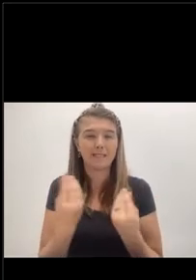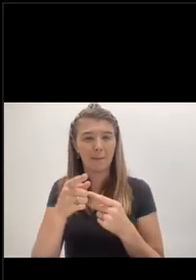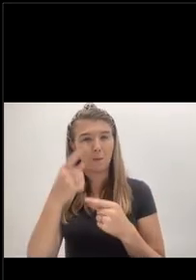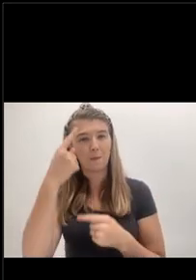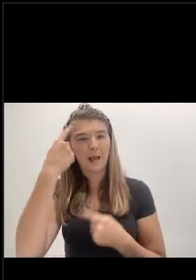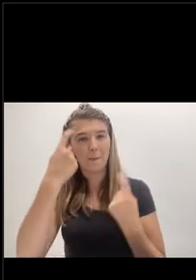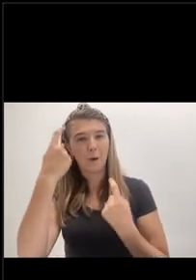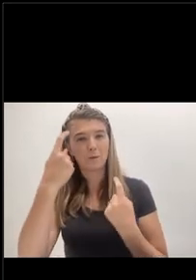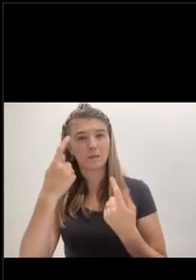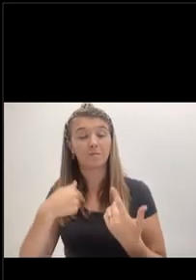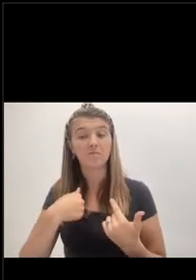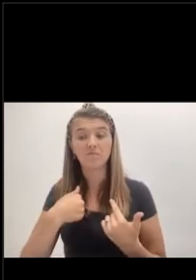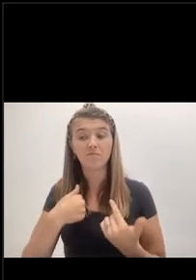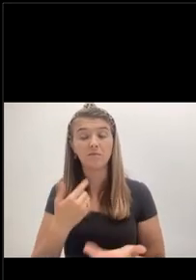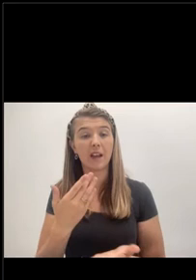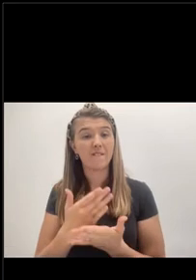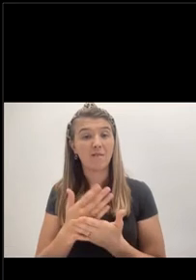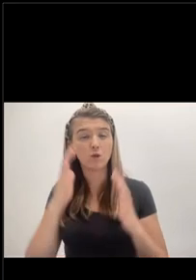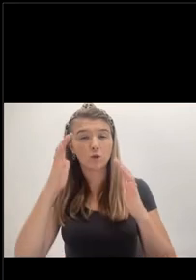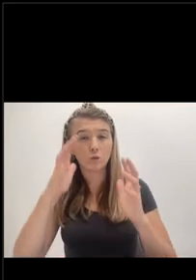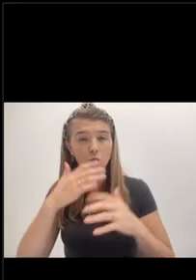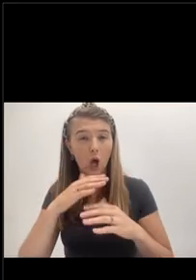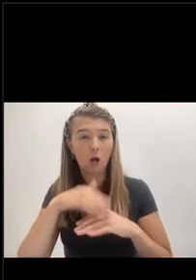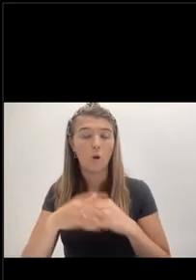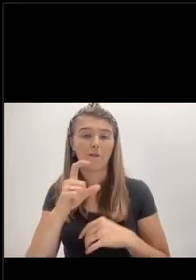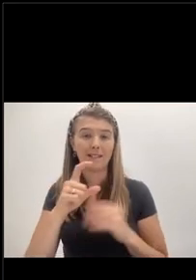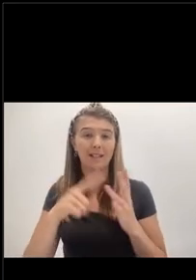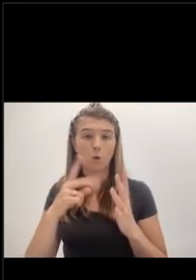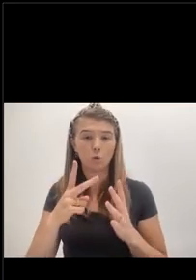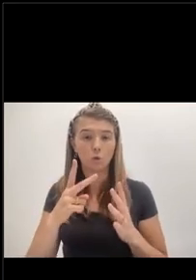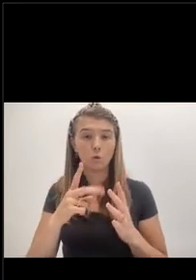of course very concerned about CO2. The newest IPCC